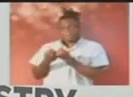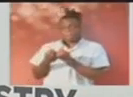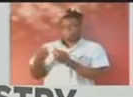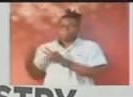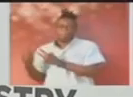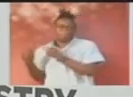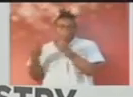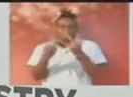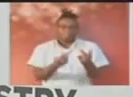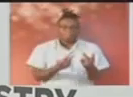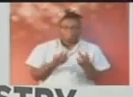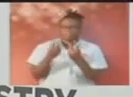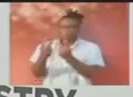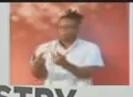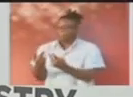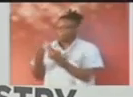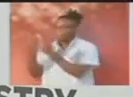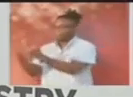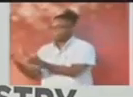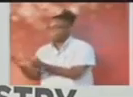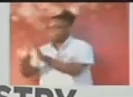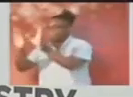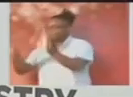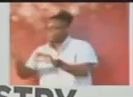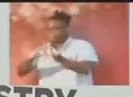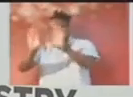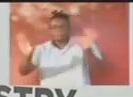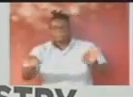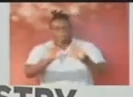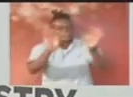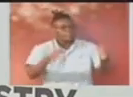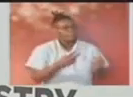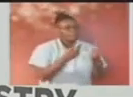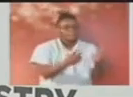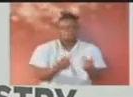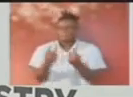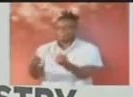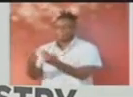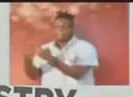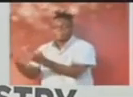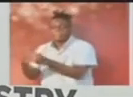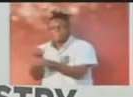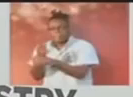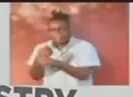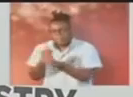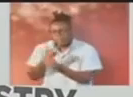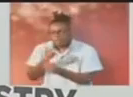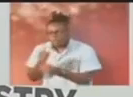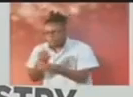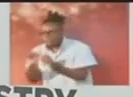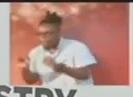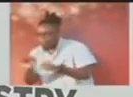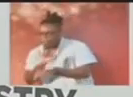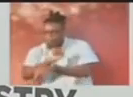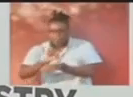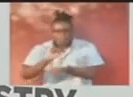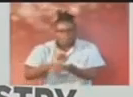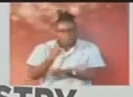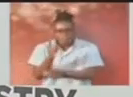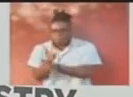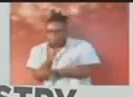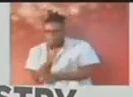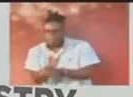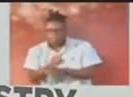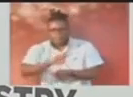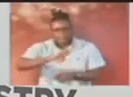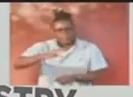review the quality, safety, and efficacy of the vaccines that are being